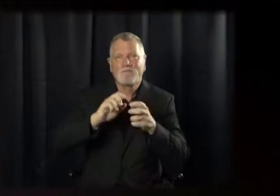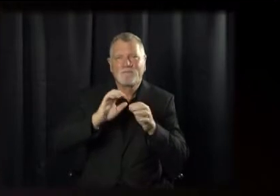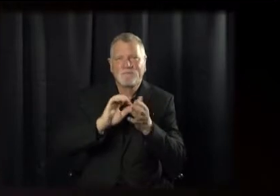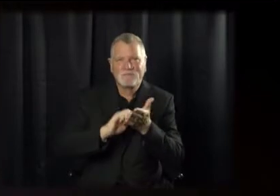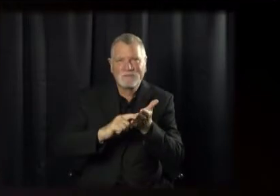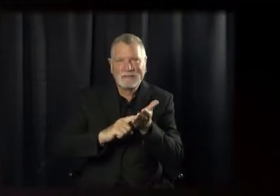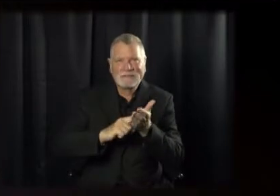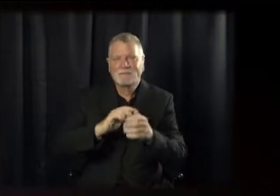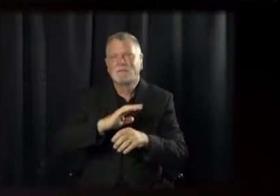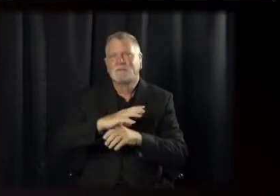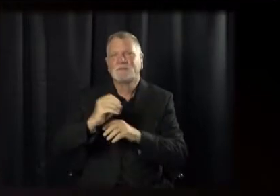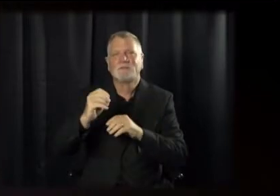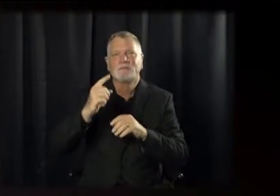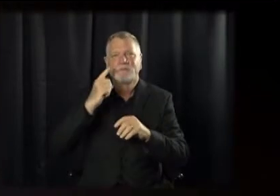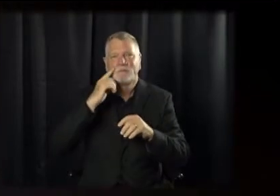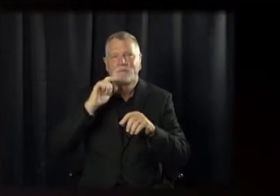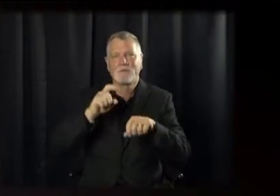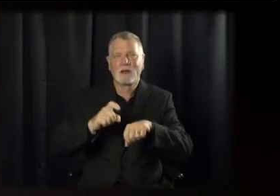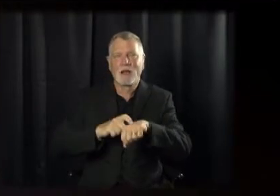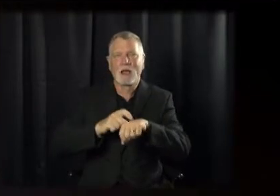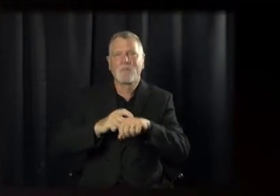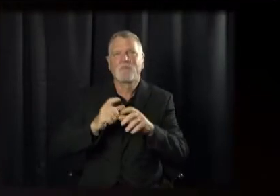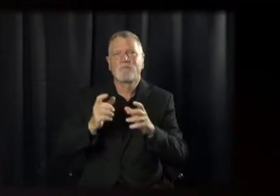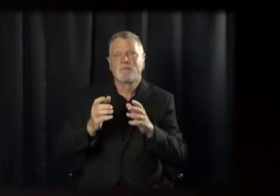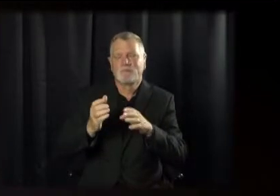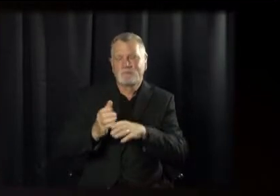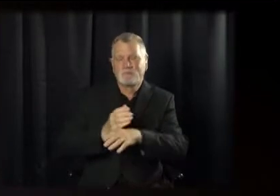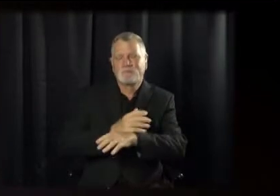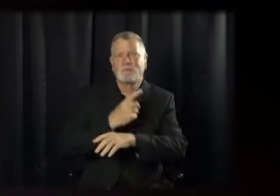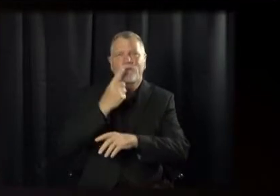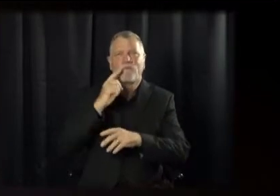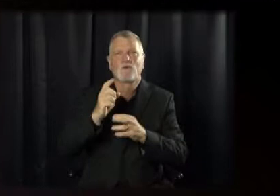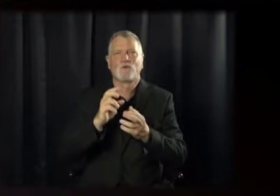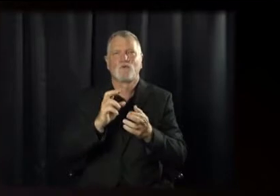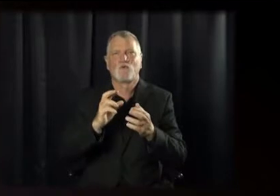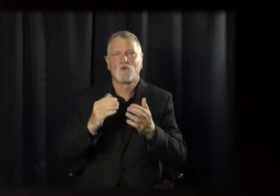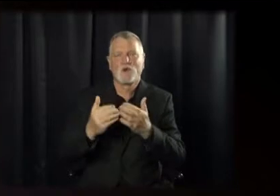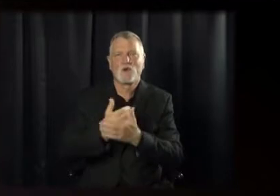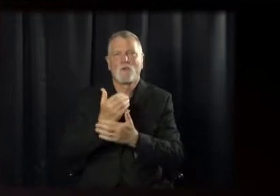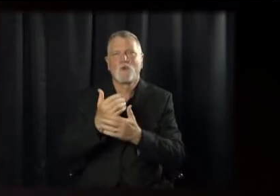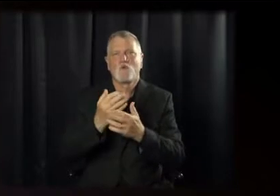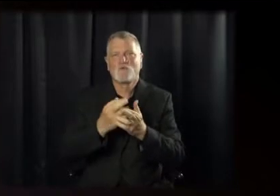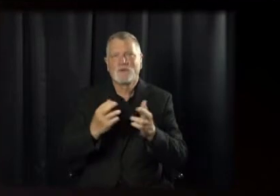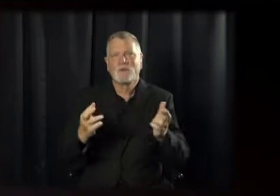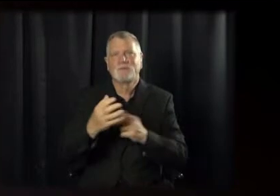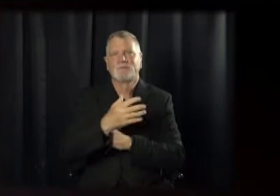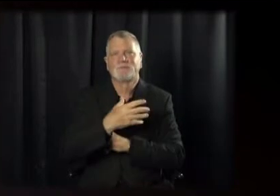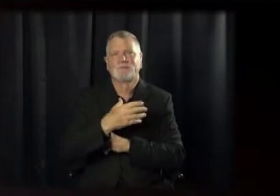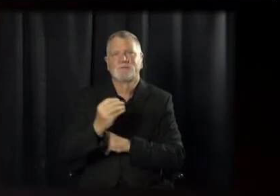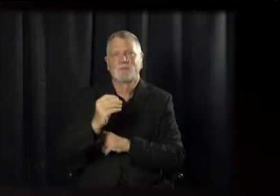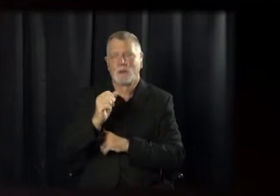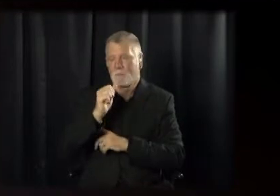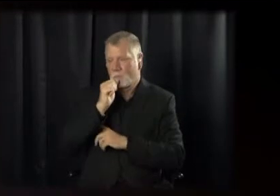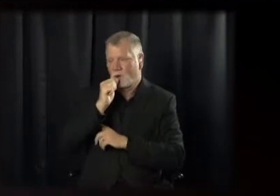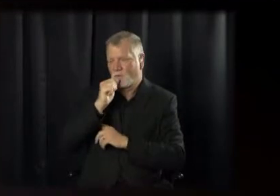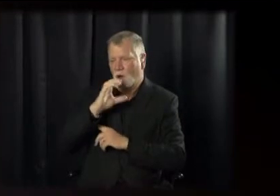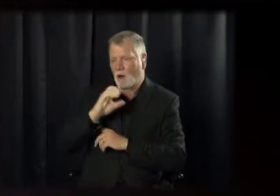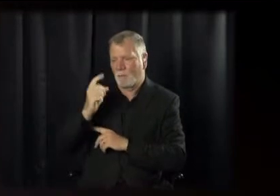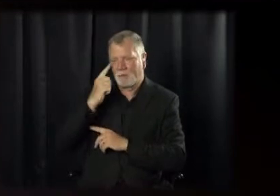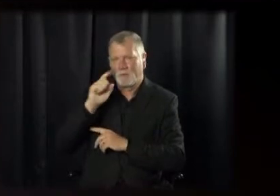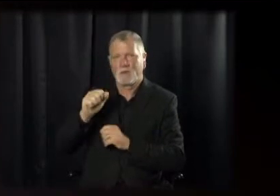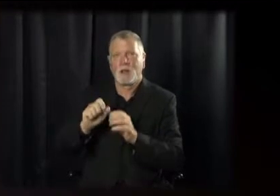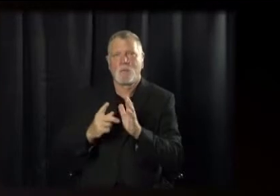the continued and timely procurement of additional renewable resources, and the transition to private professional operators as priority